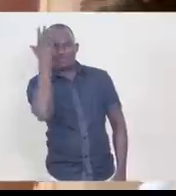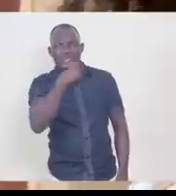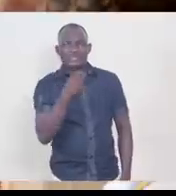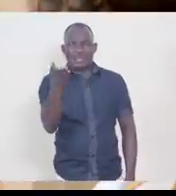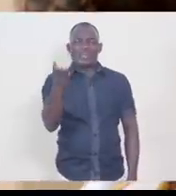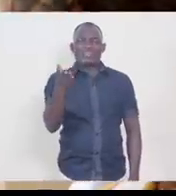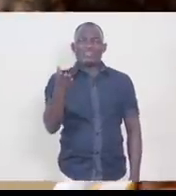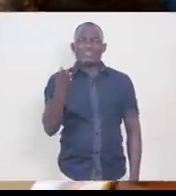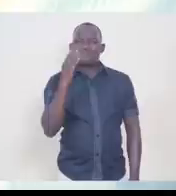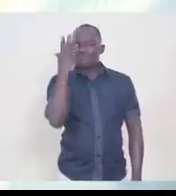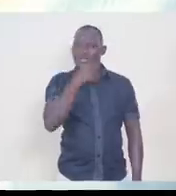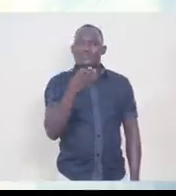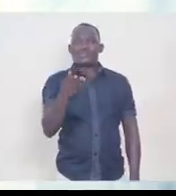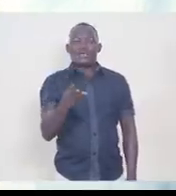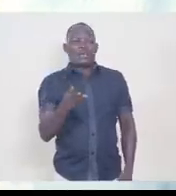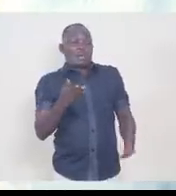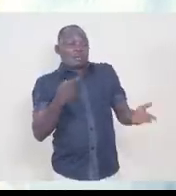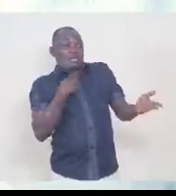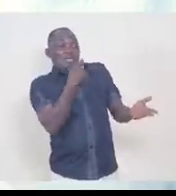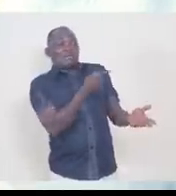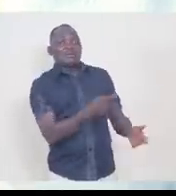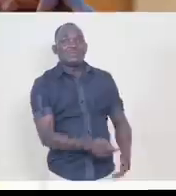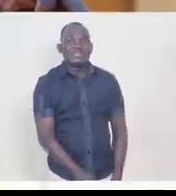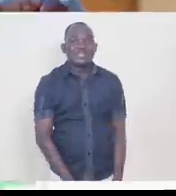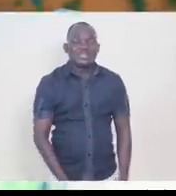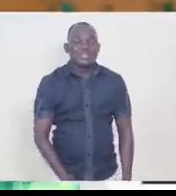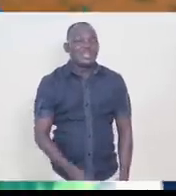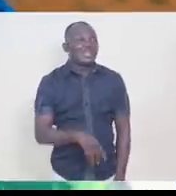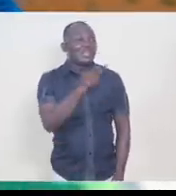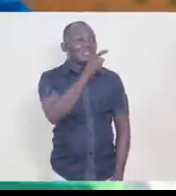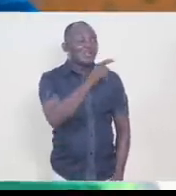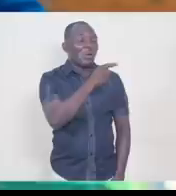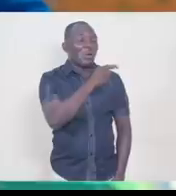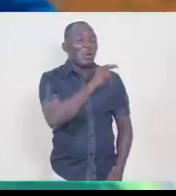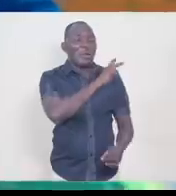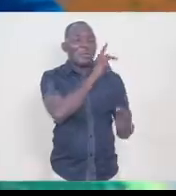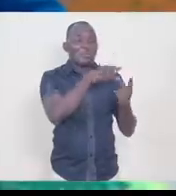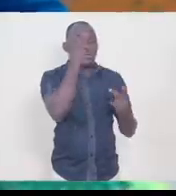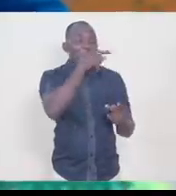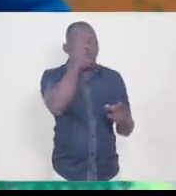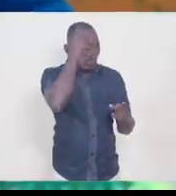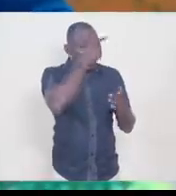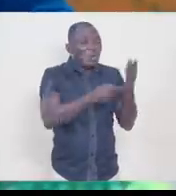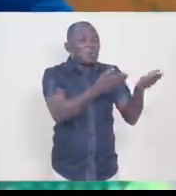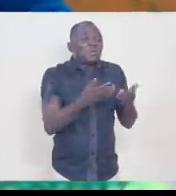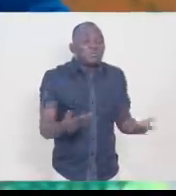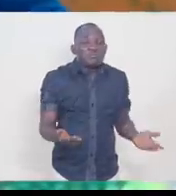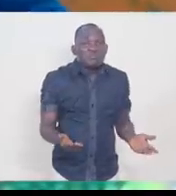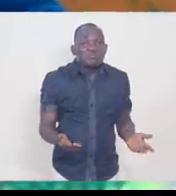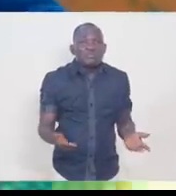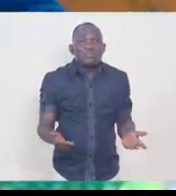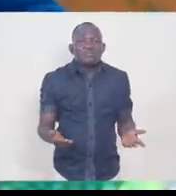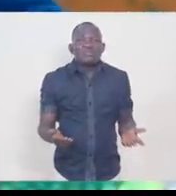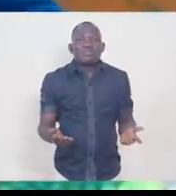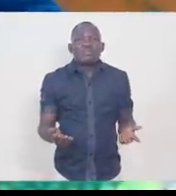beauty. Huh? Like I said, you are a real man who knows what he wants